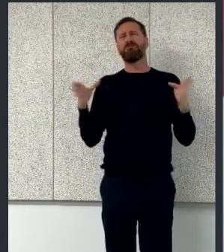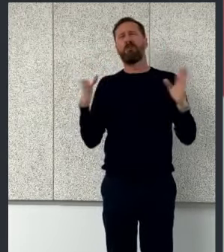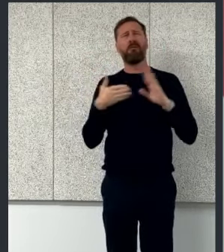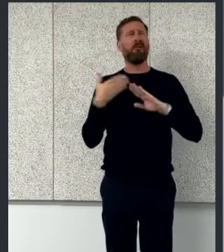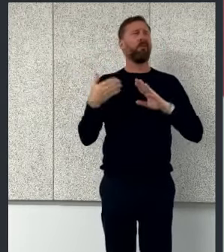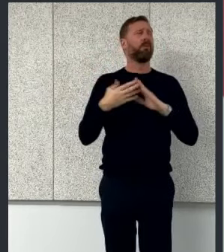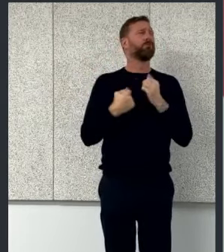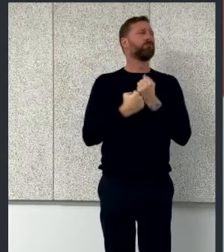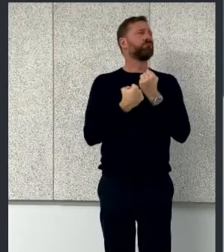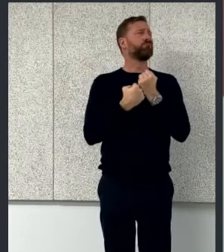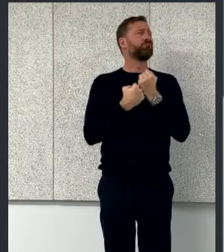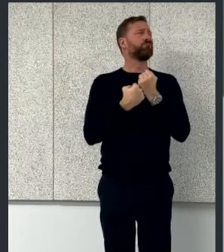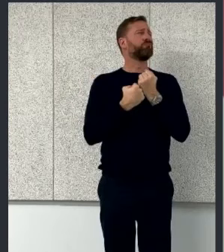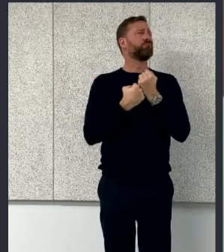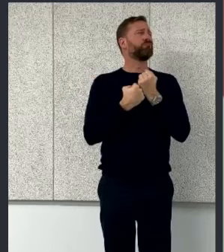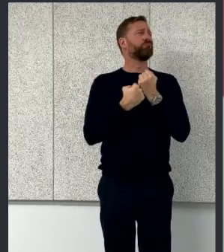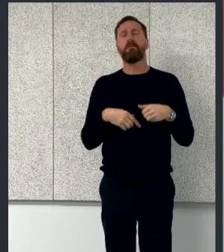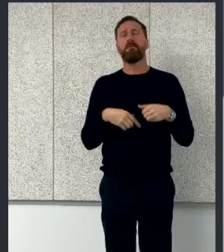for longer,